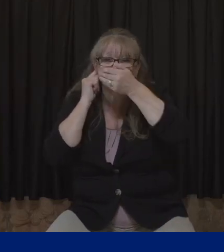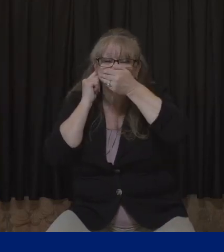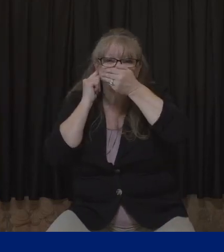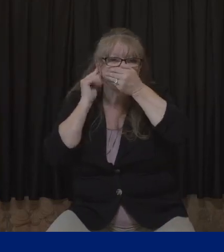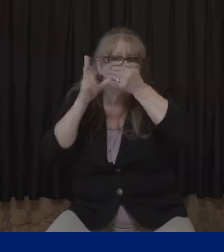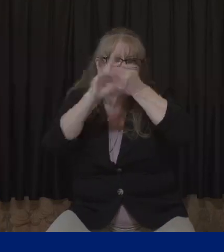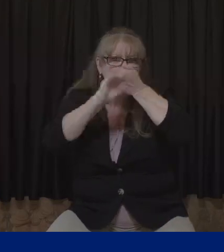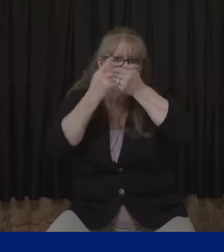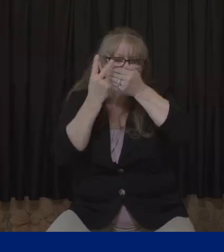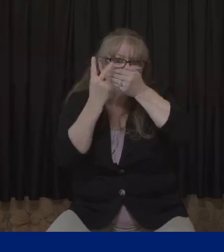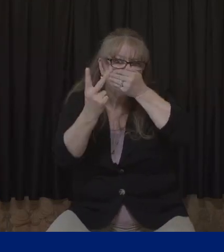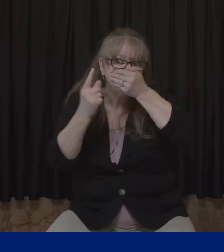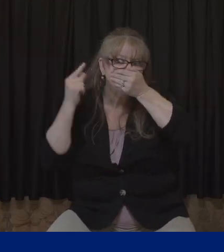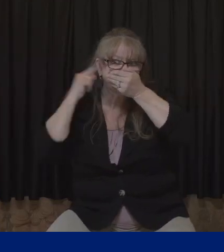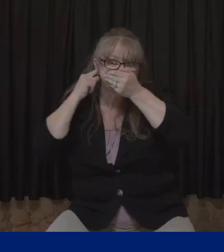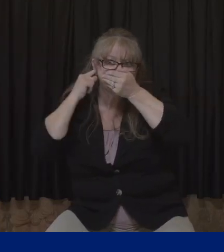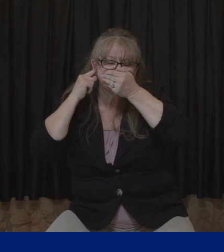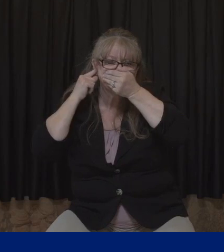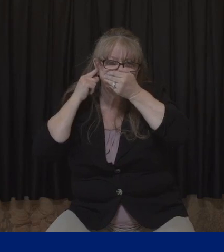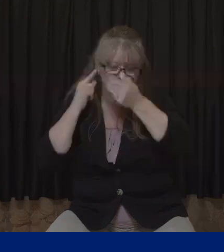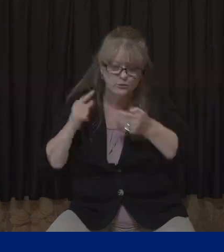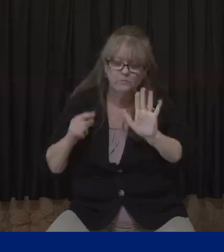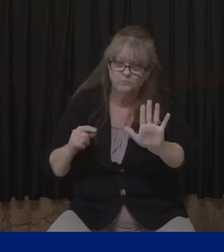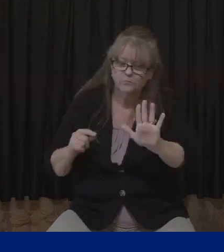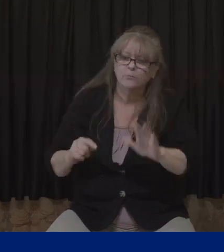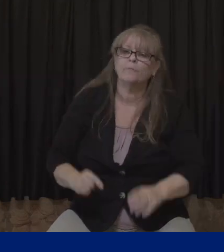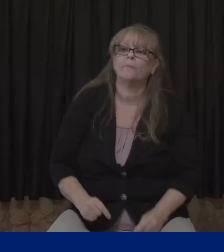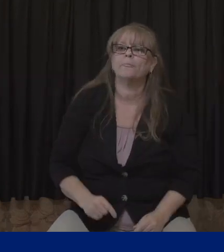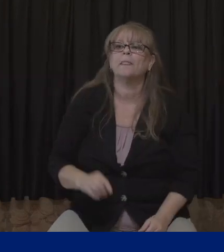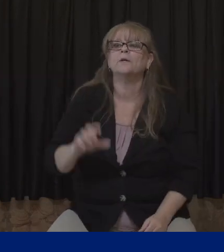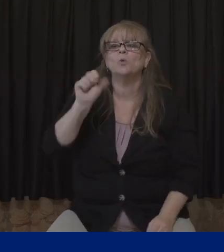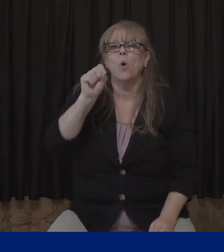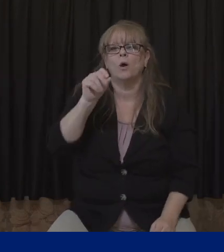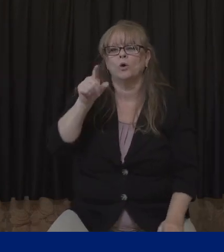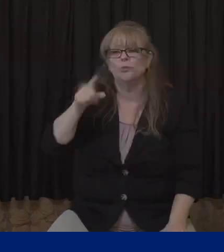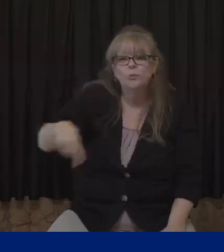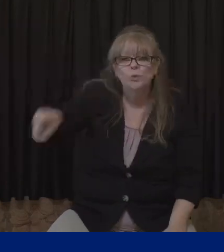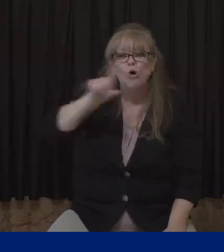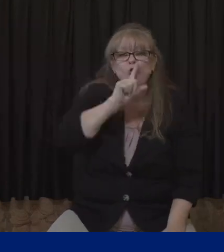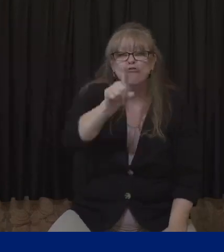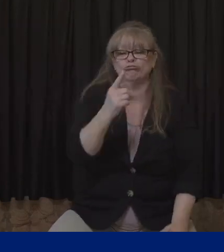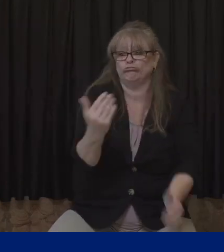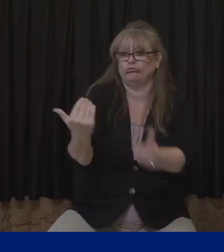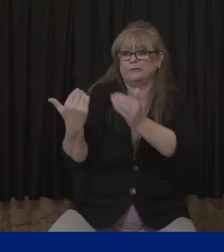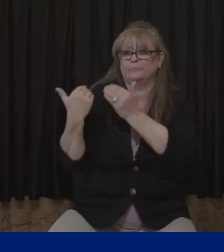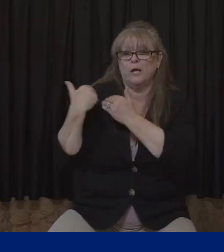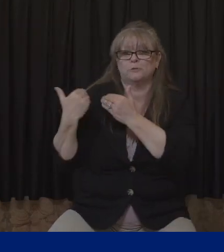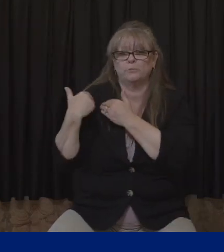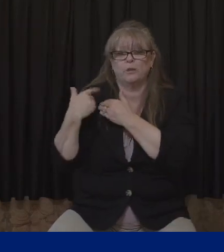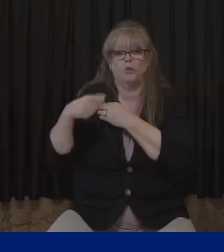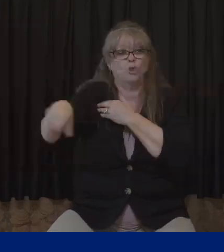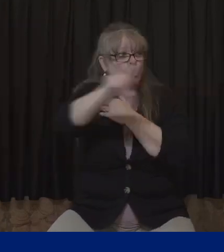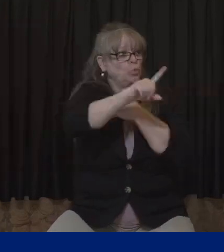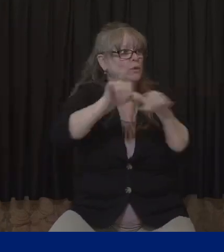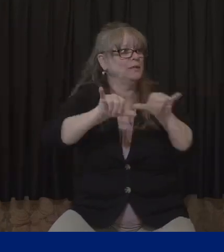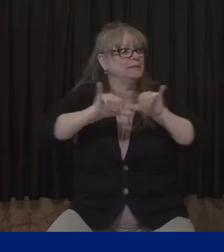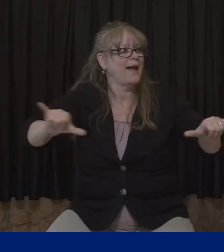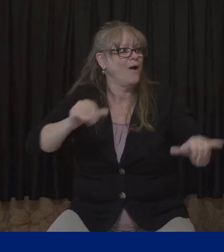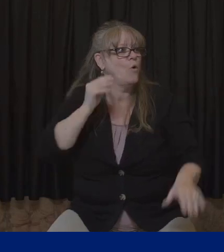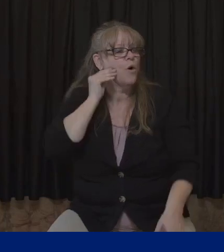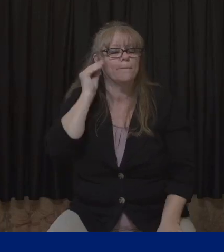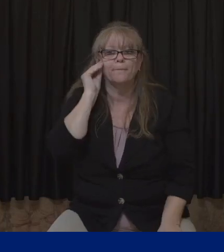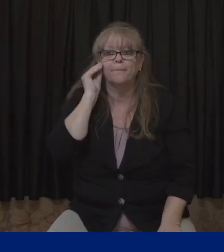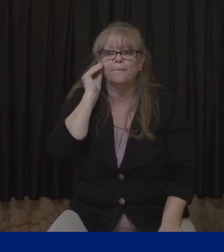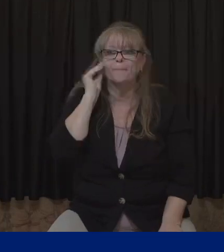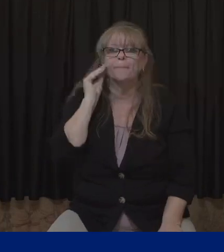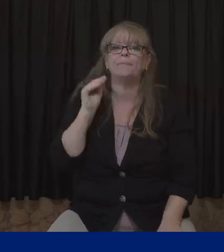is a responsibility we all share, along with staying home when we can, wearing masks when we're out, and practicing good hygiene,